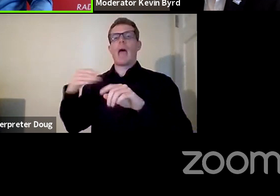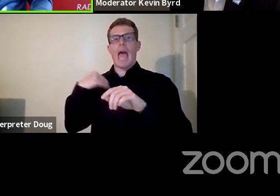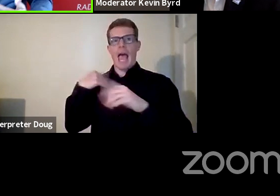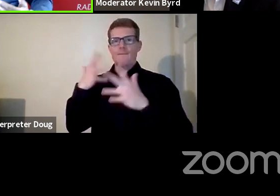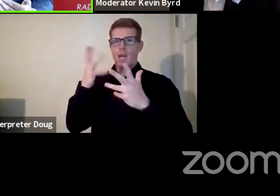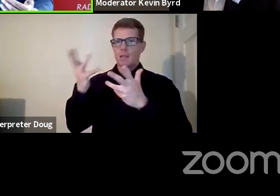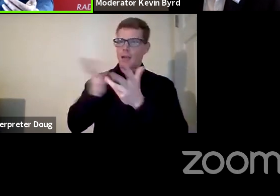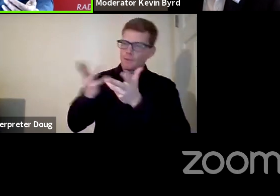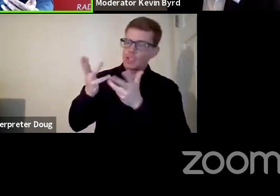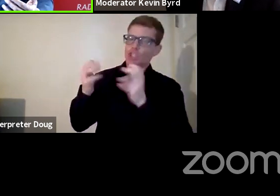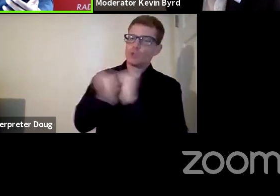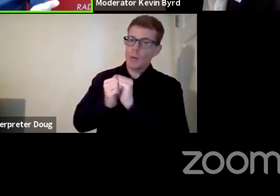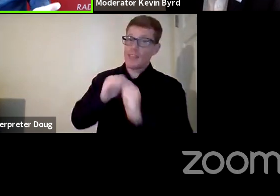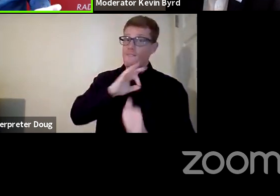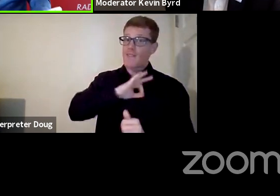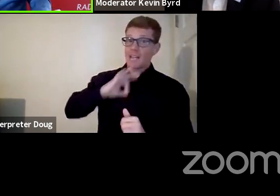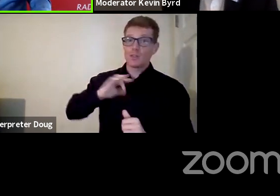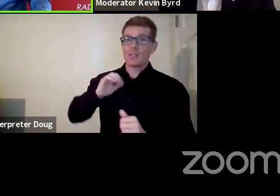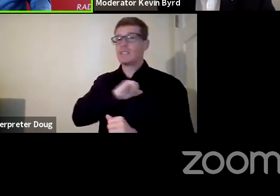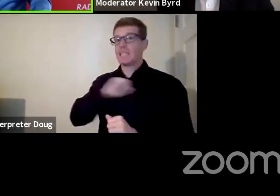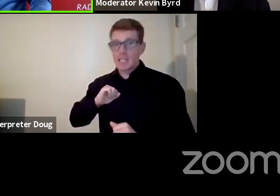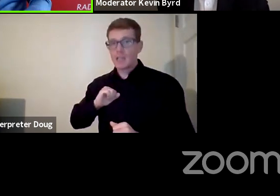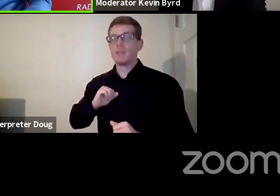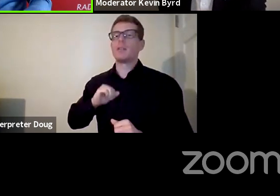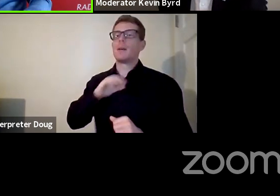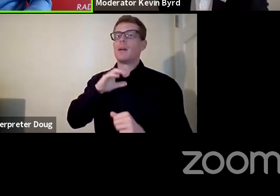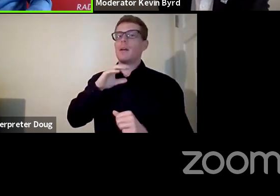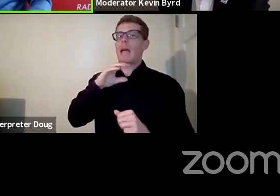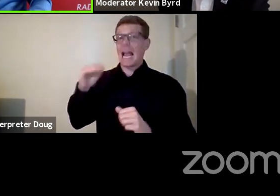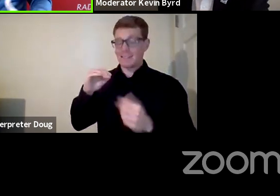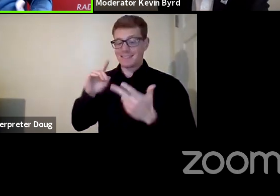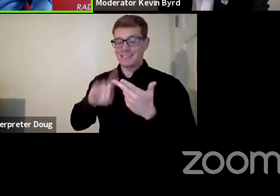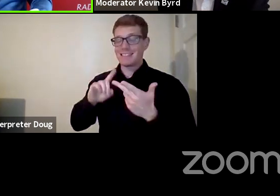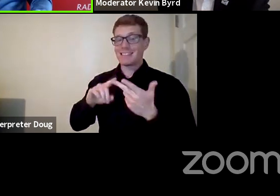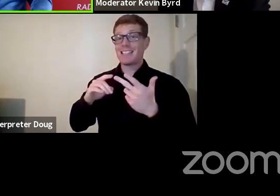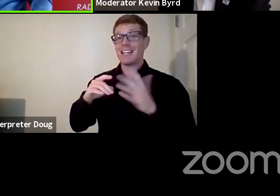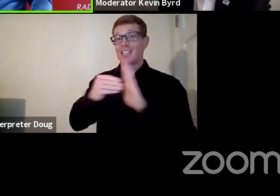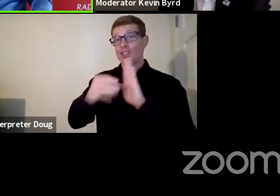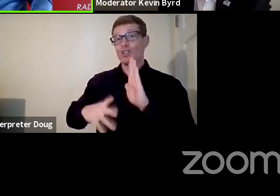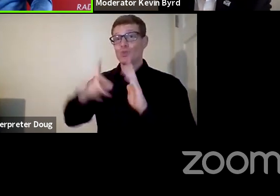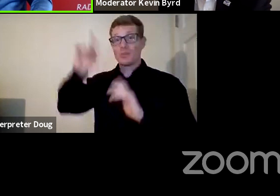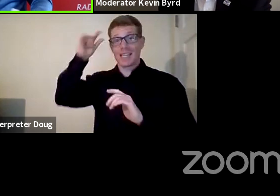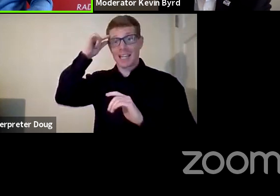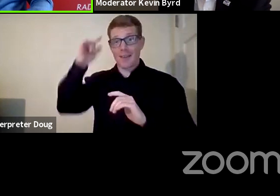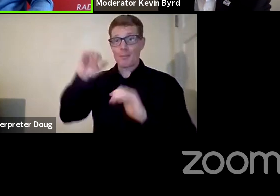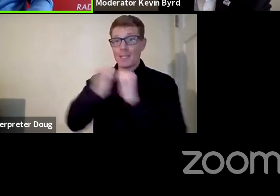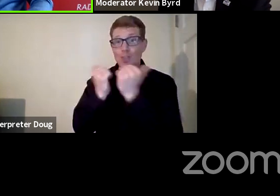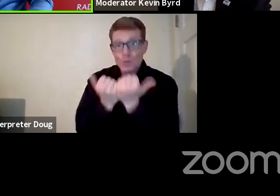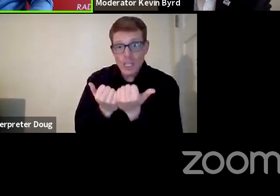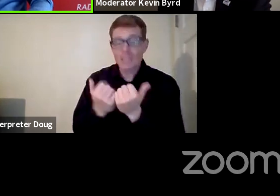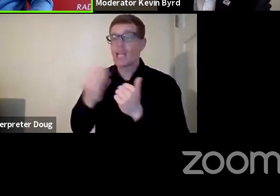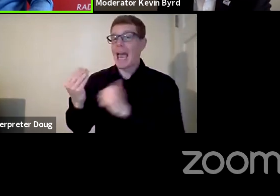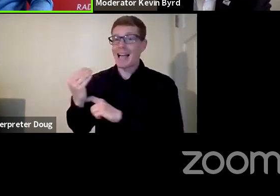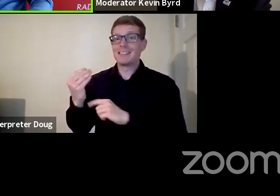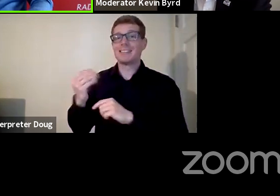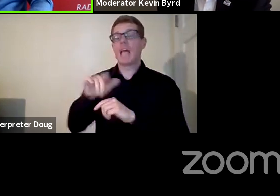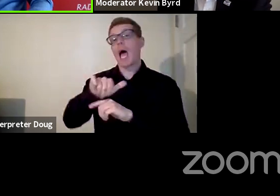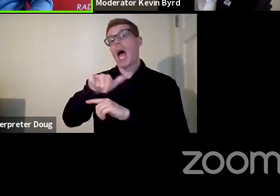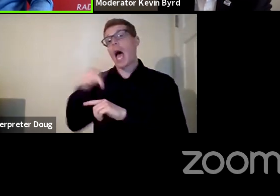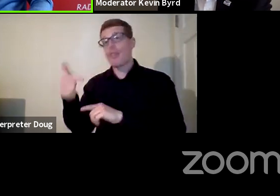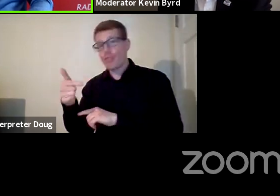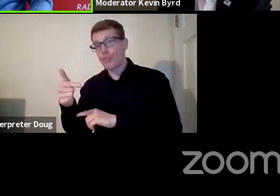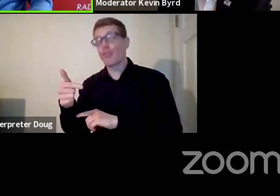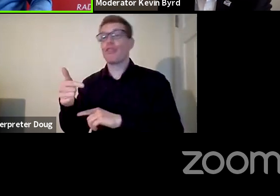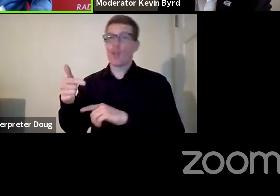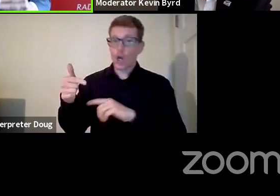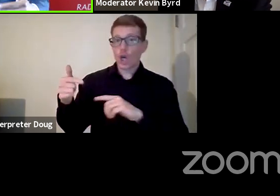but also with our Student Government Association and a number of other conversations. I will tell you that as a part